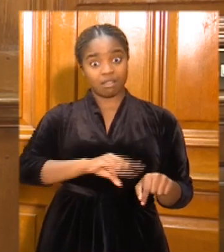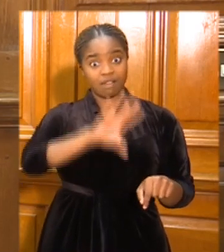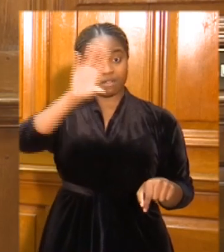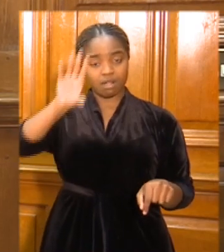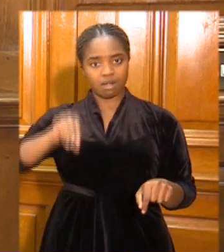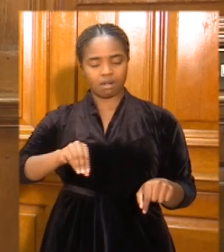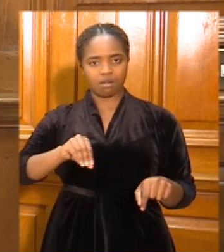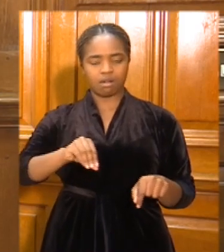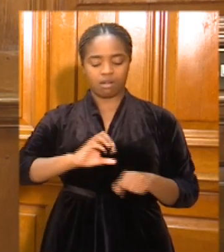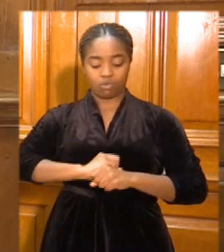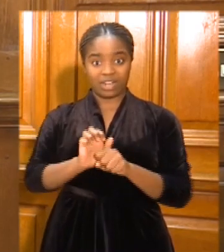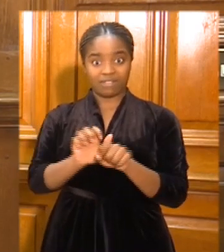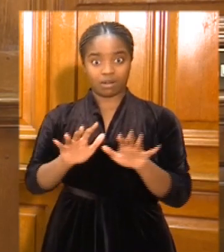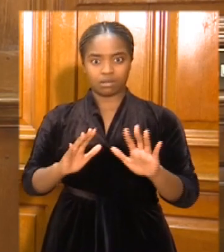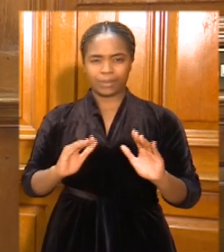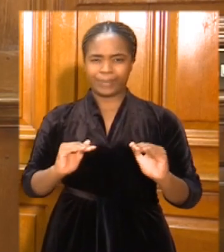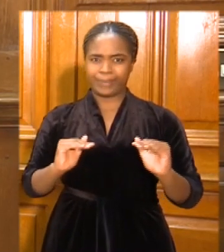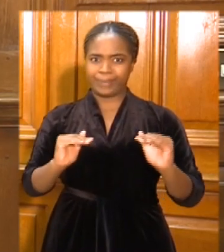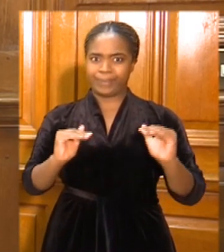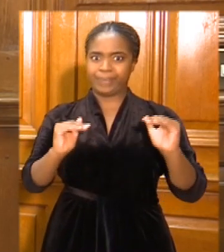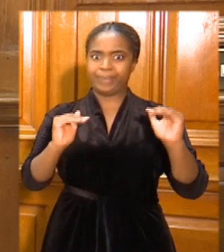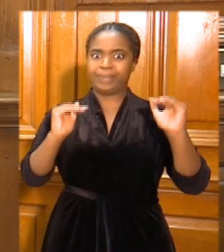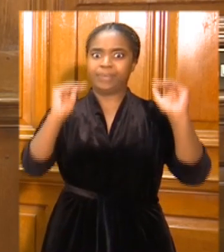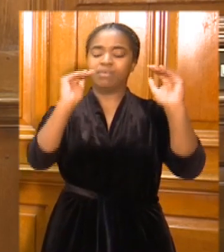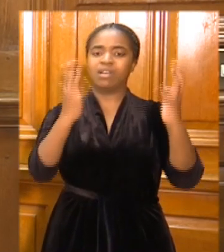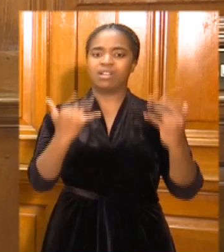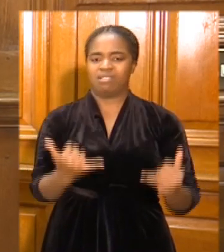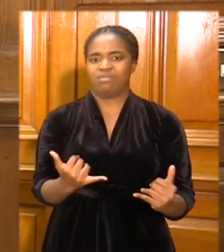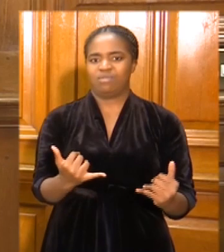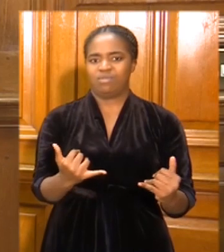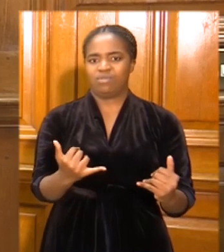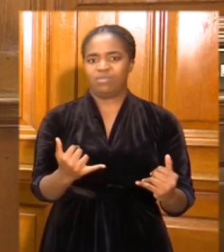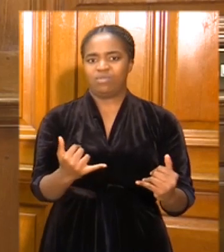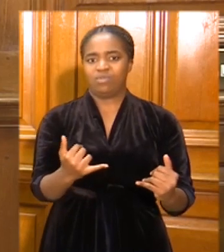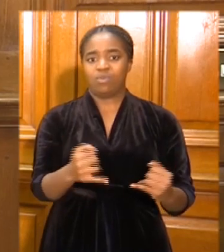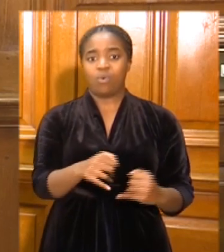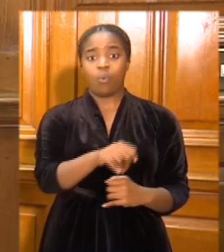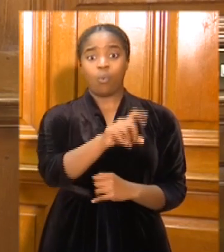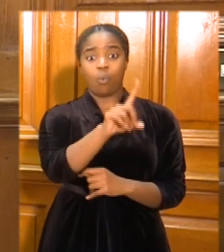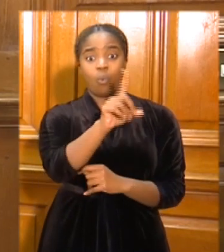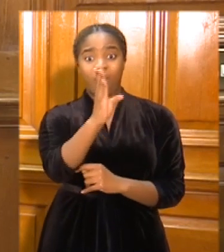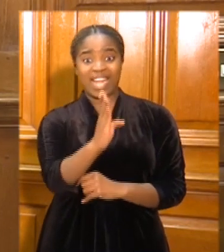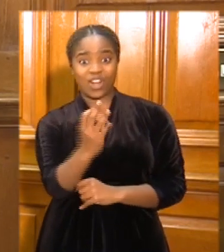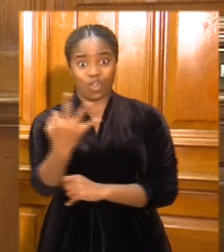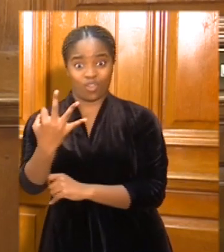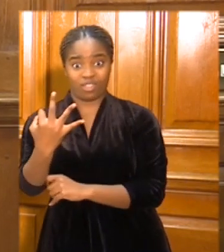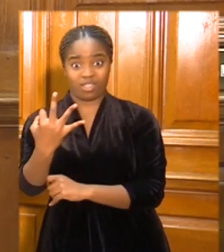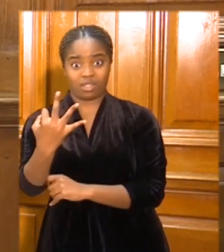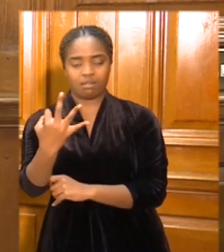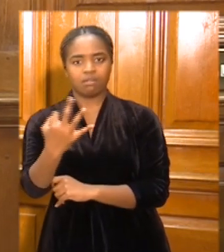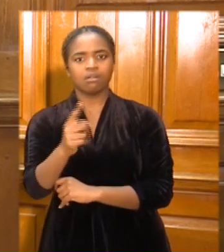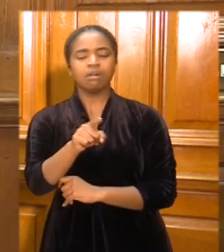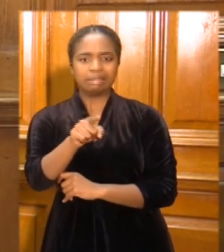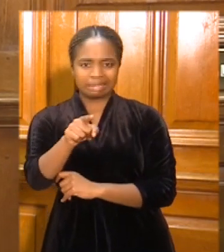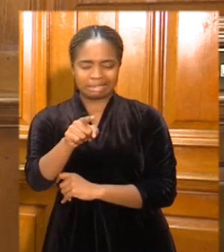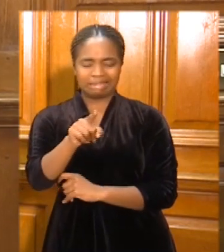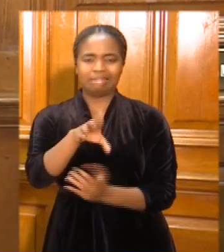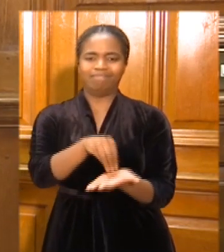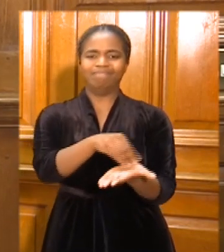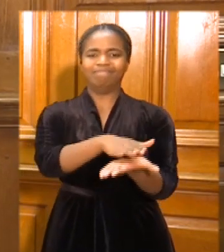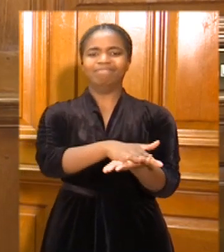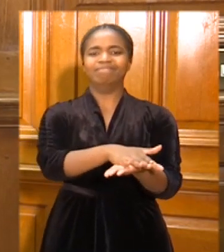to rise sharply. 1/3 of the cumulative confirmed cases were